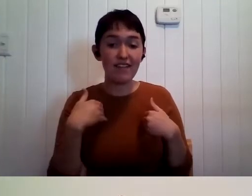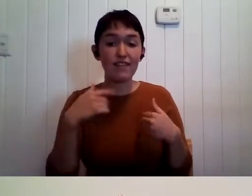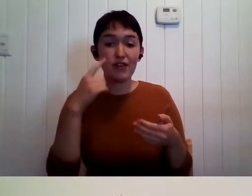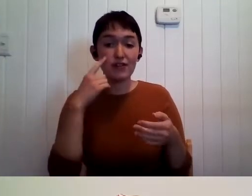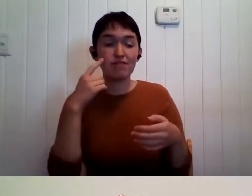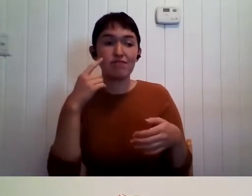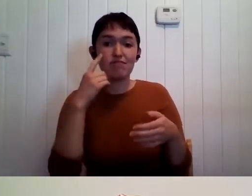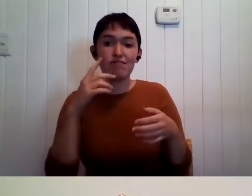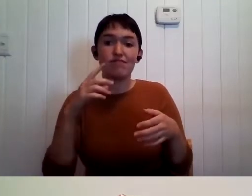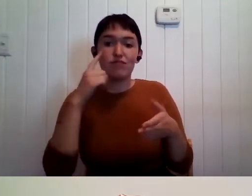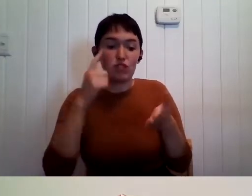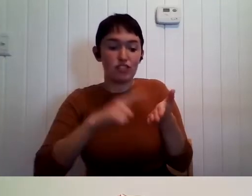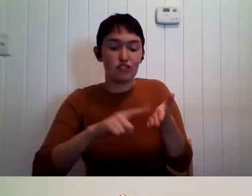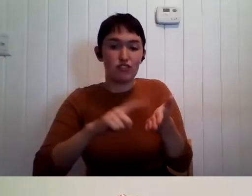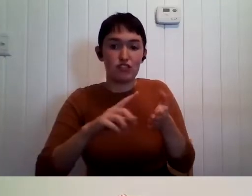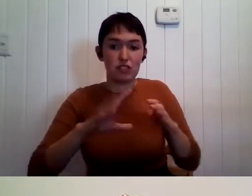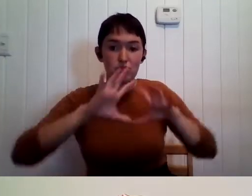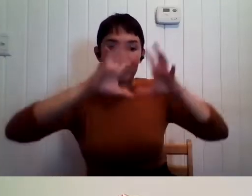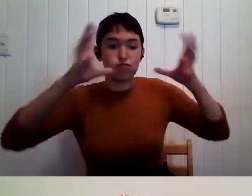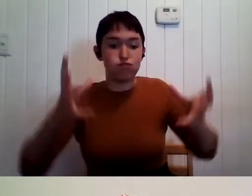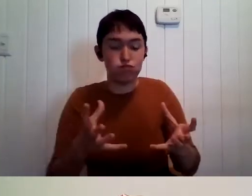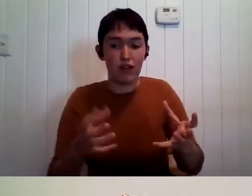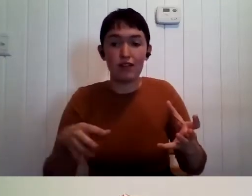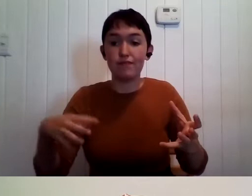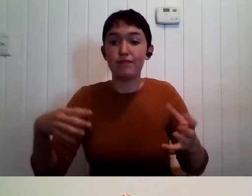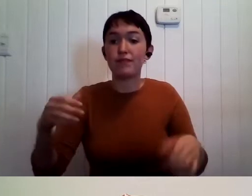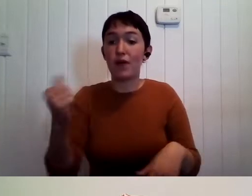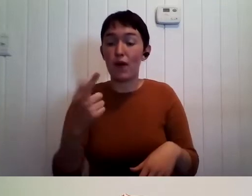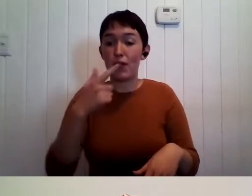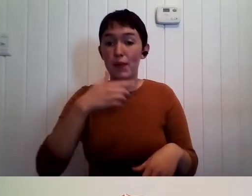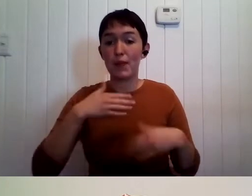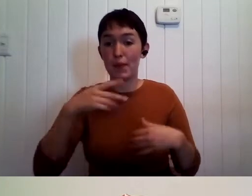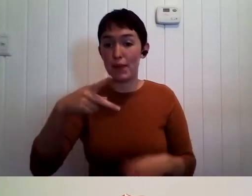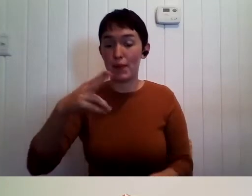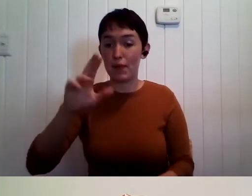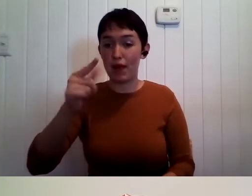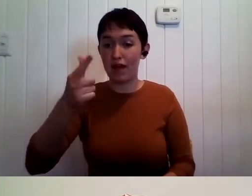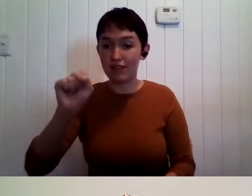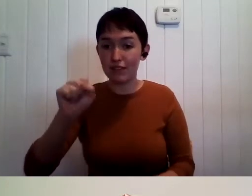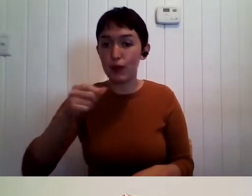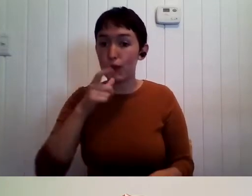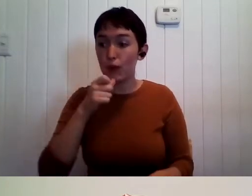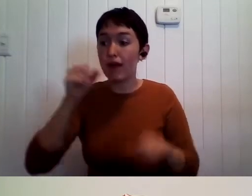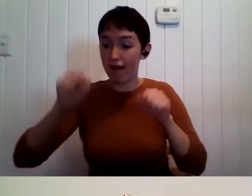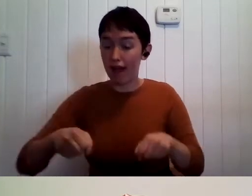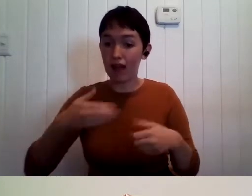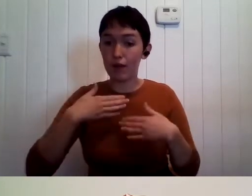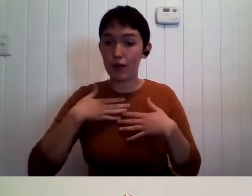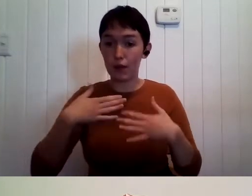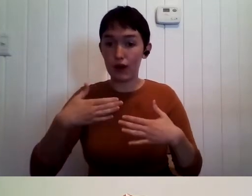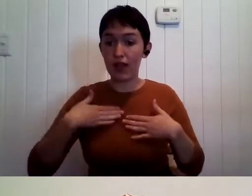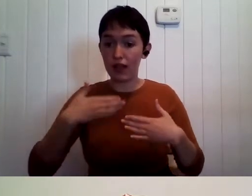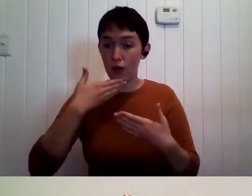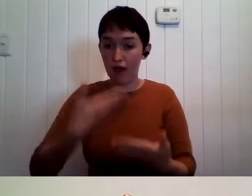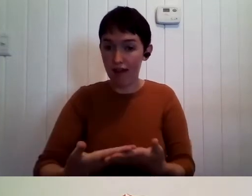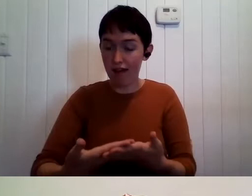and be able to just breed them together. And through the natural selection, through being able to see